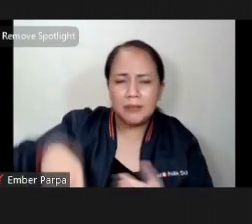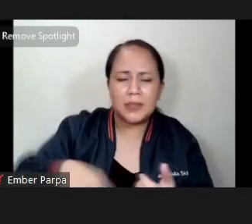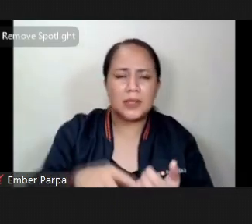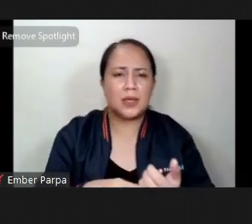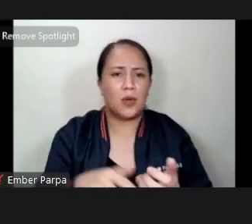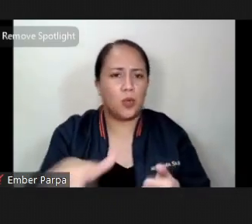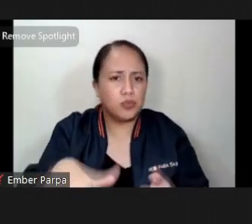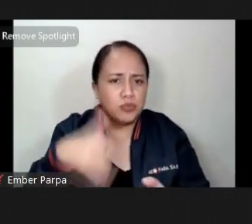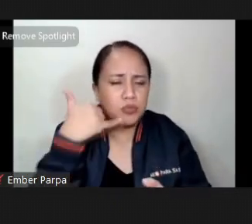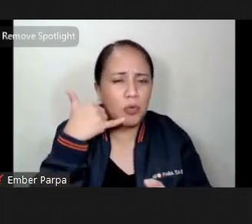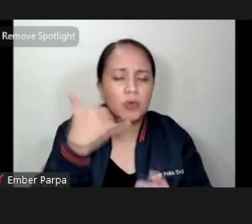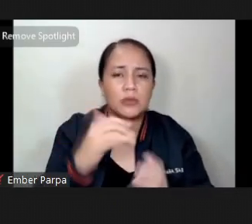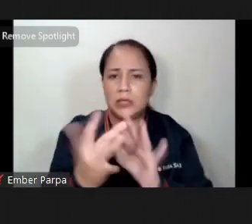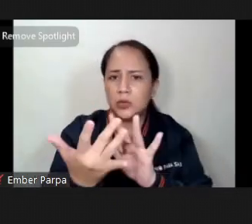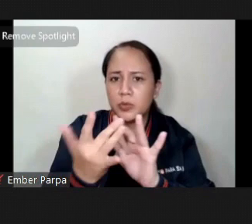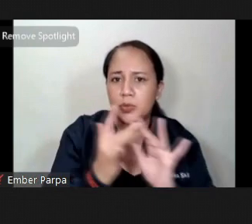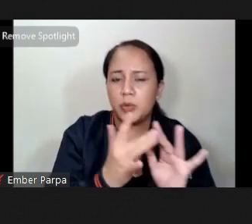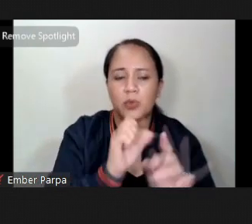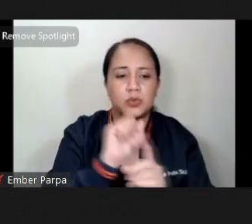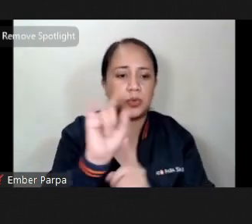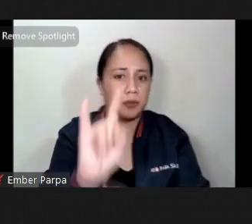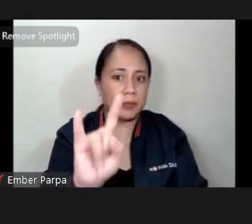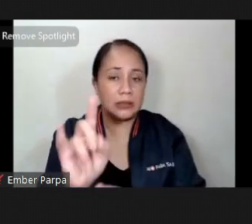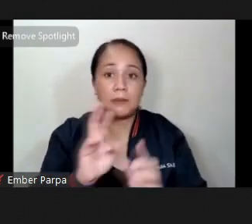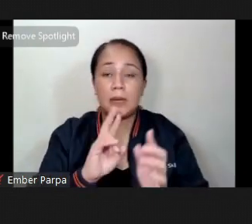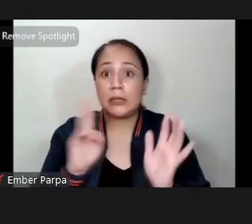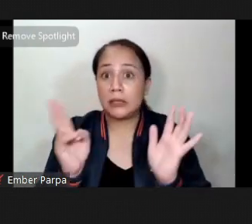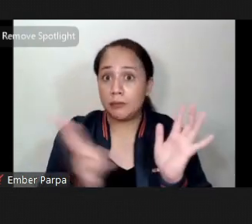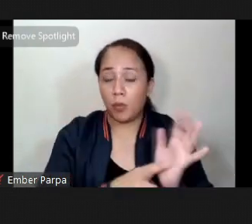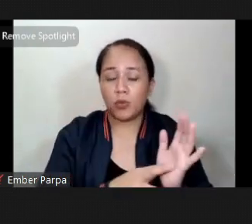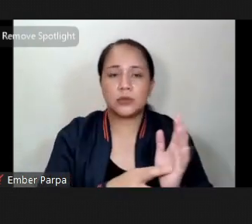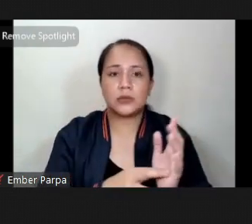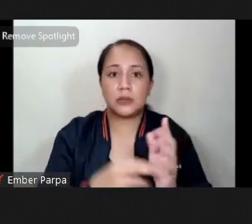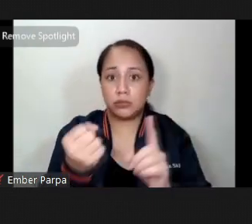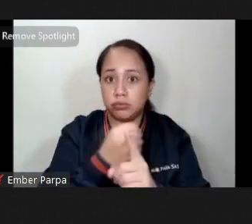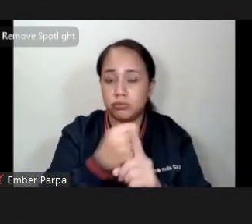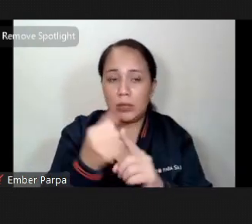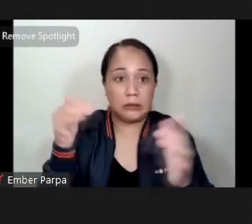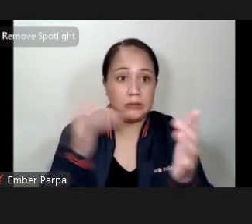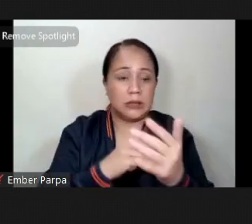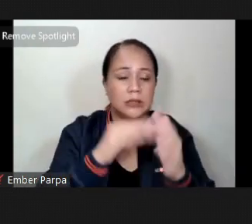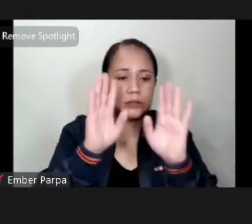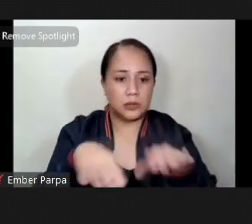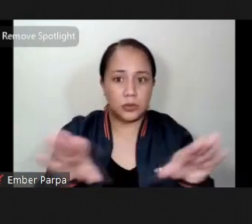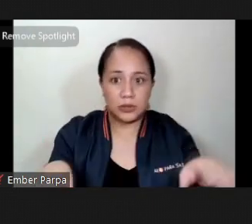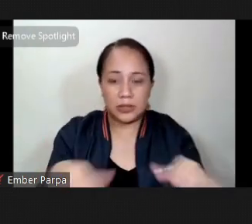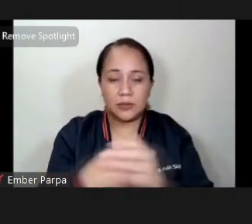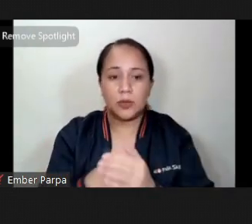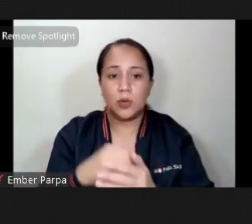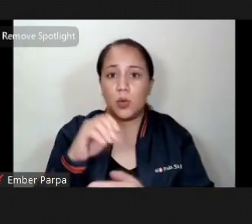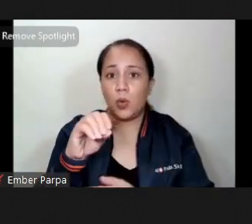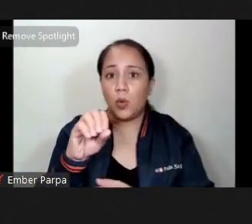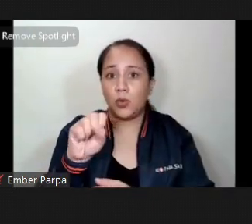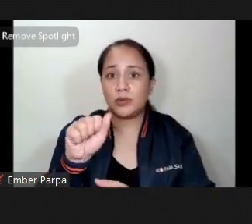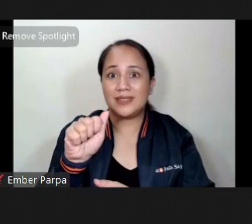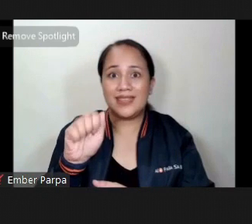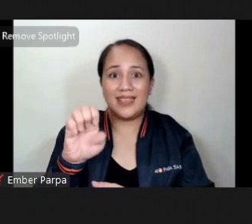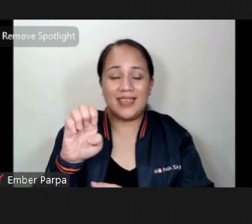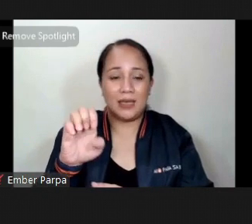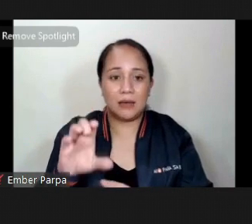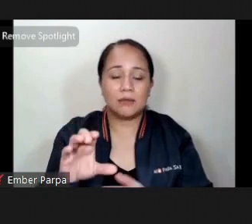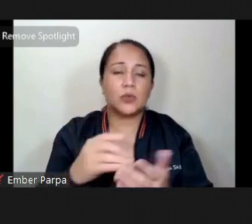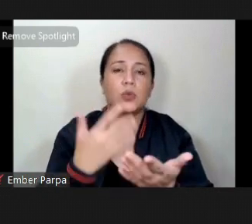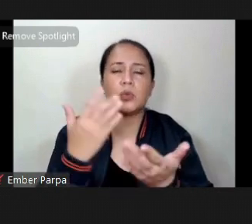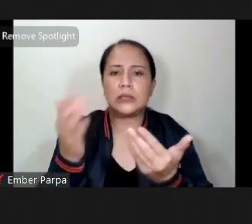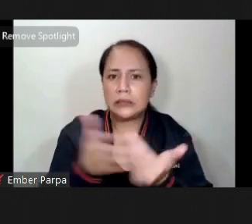and social media, reporting cases of violence against children and OZAEC should be very easy.